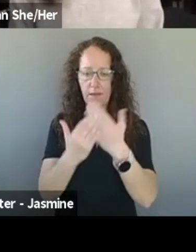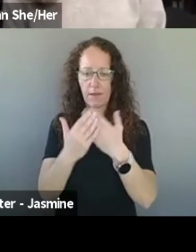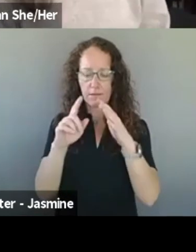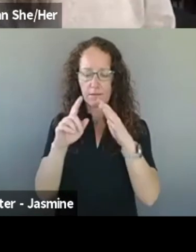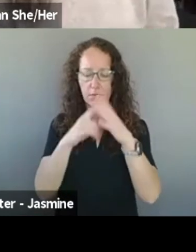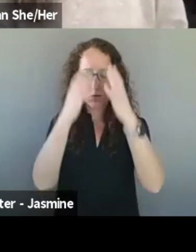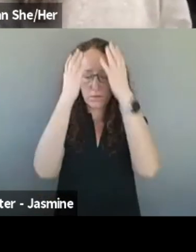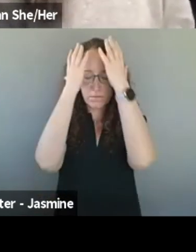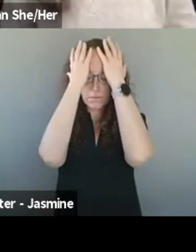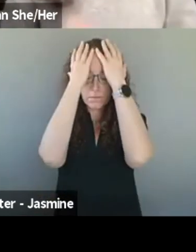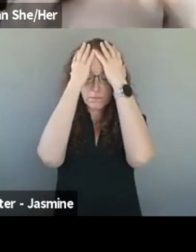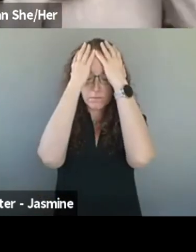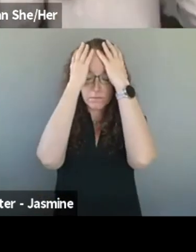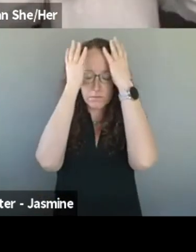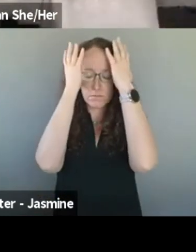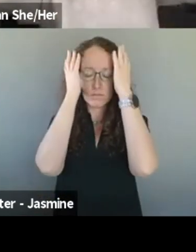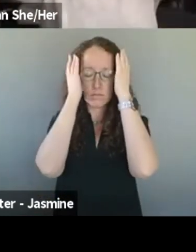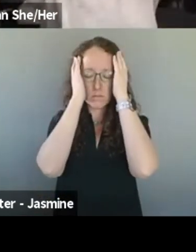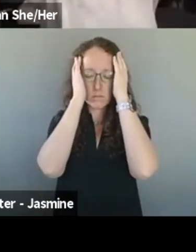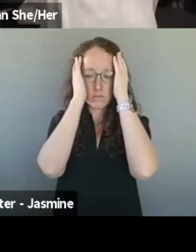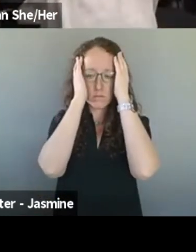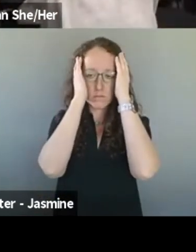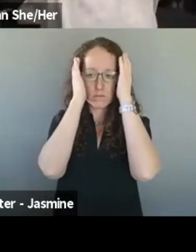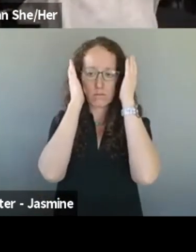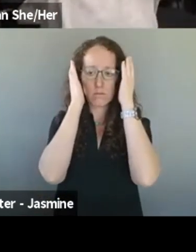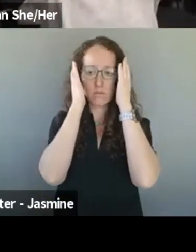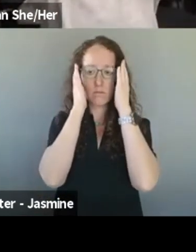your head in such a melting,